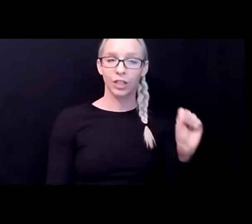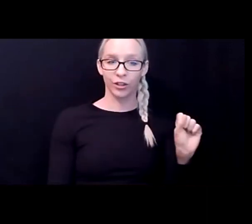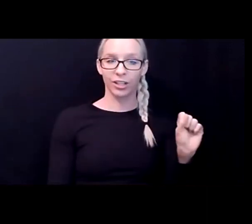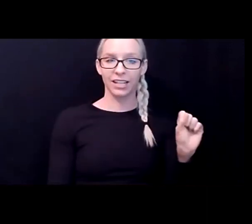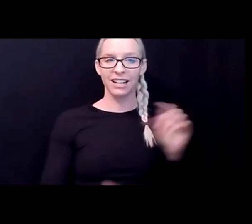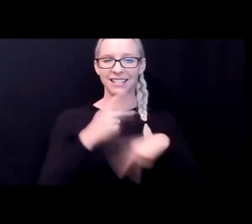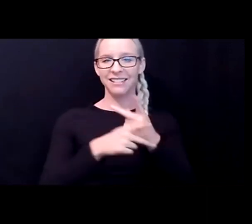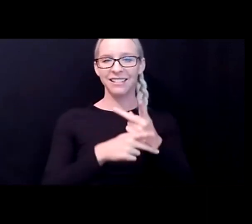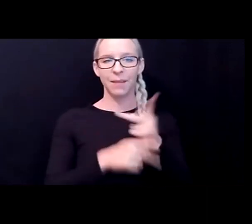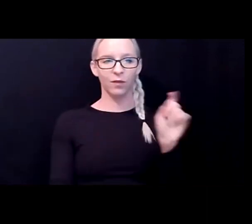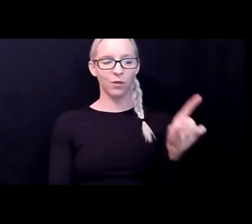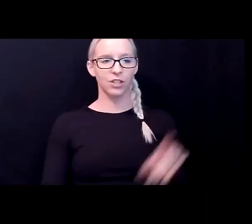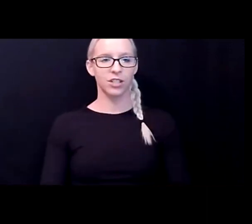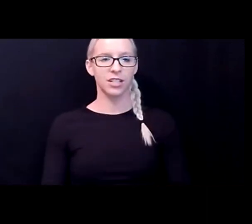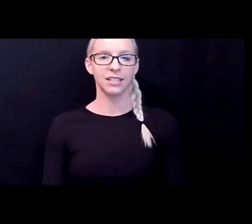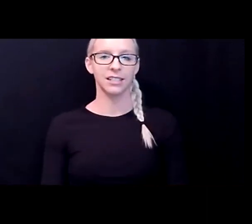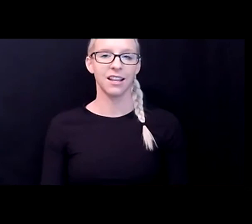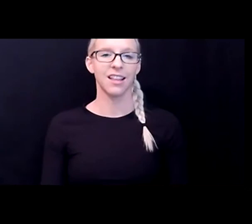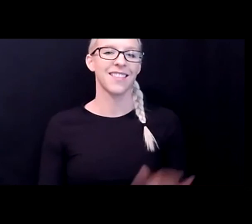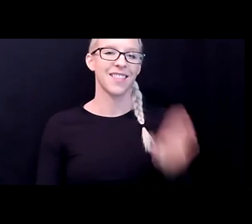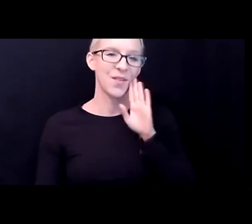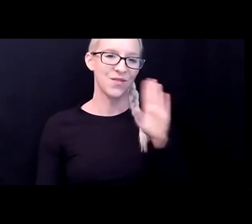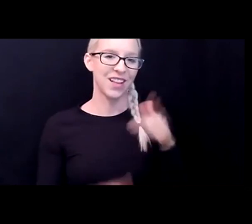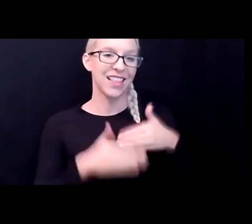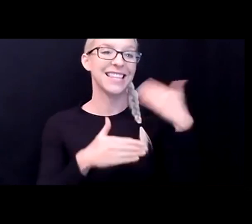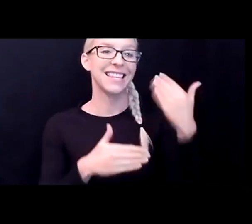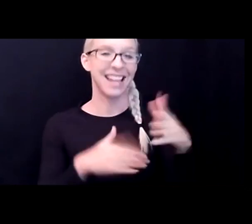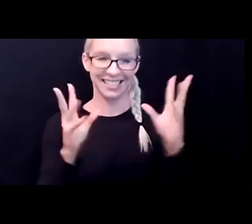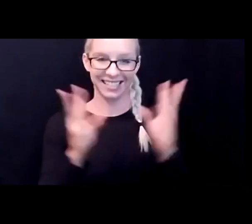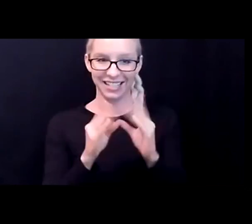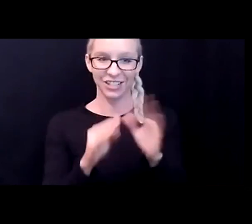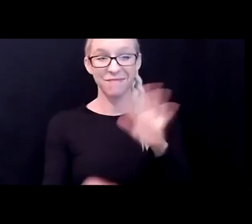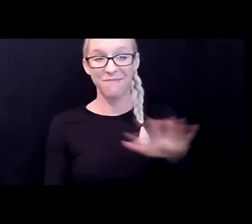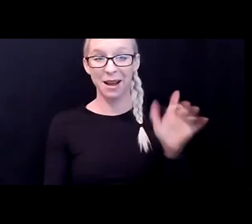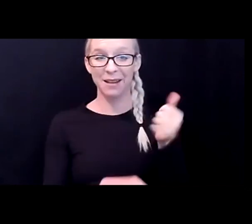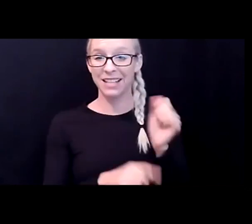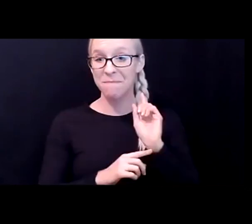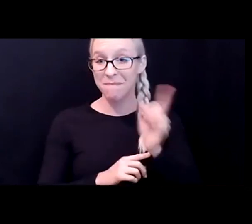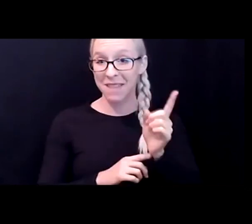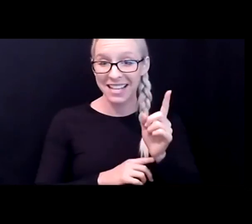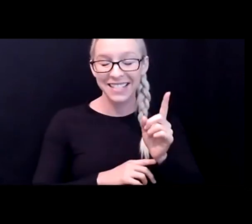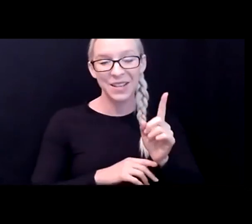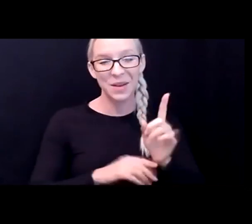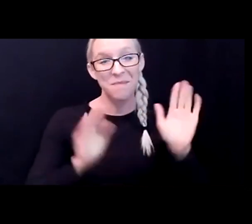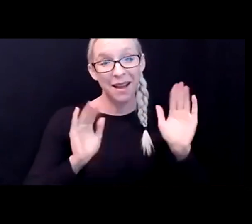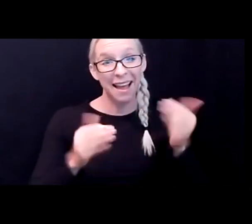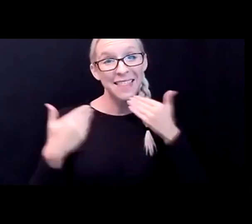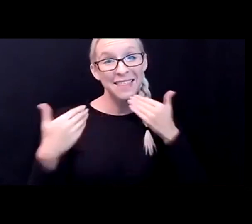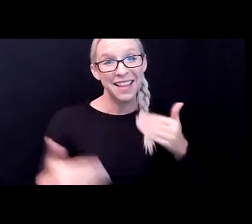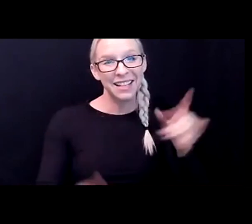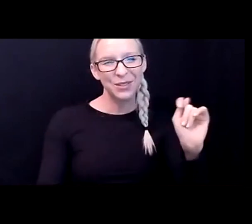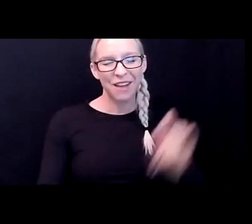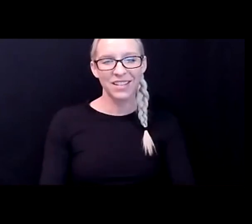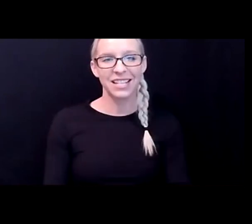questions, which is great because that will be our next session in about 10 minutes. So we'll let Travis go for now. Thanks again, Travis. We'll give everybody